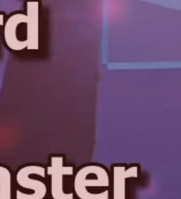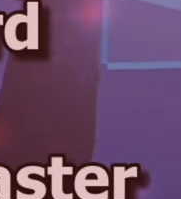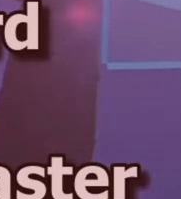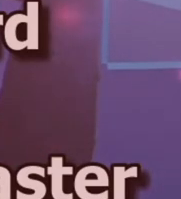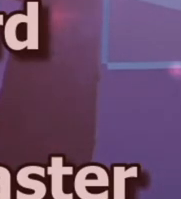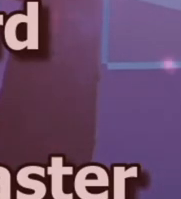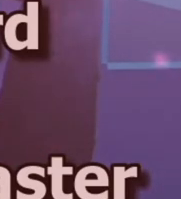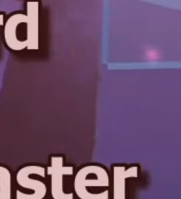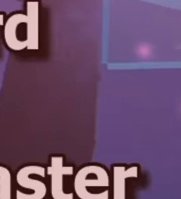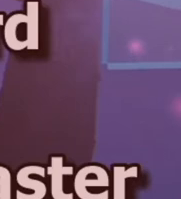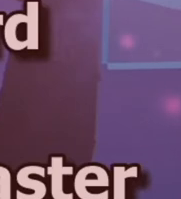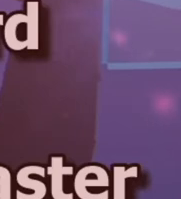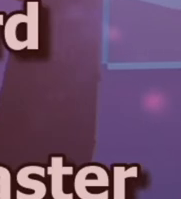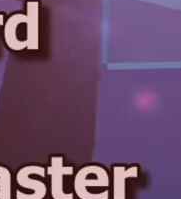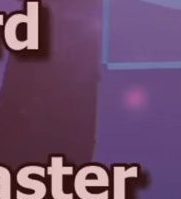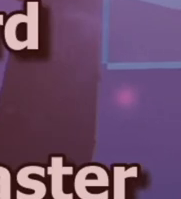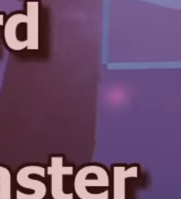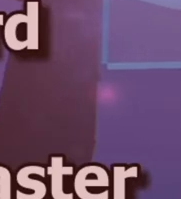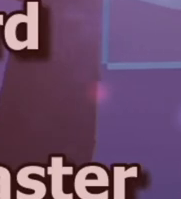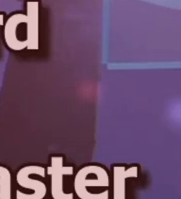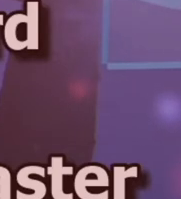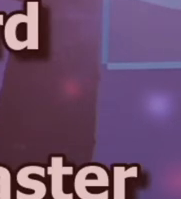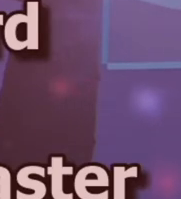Lord. I choose to be